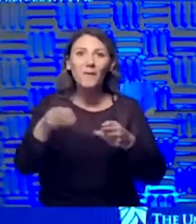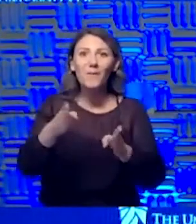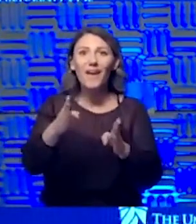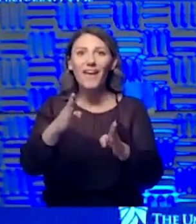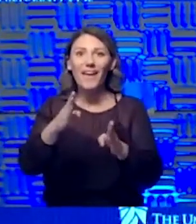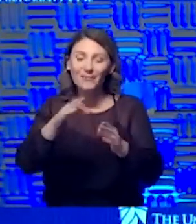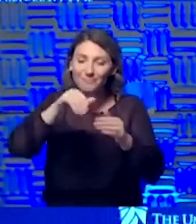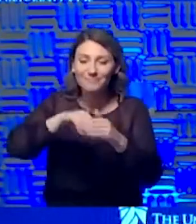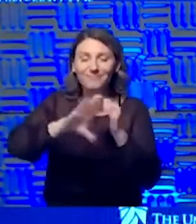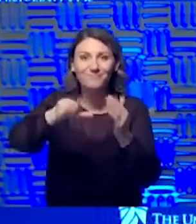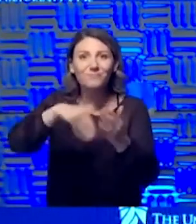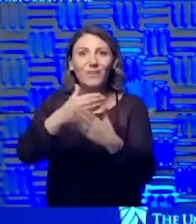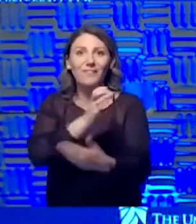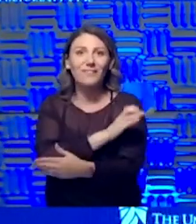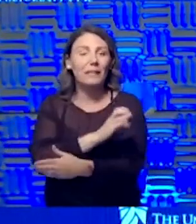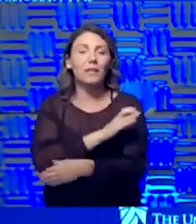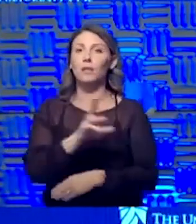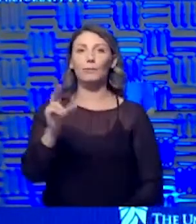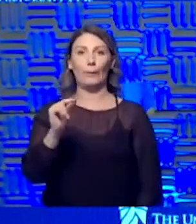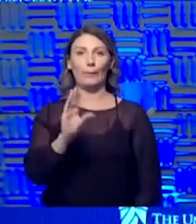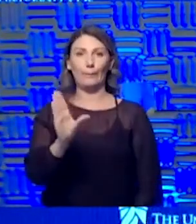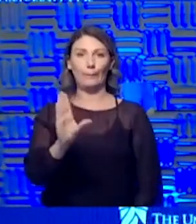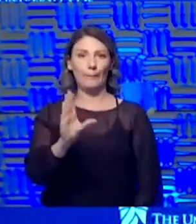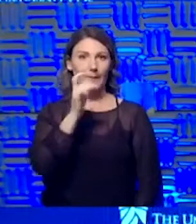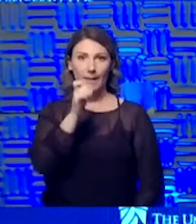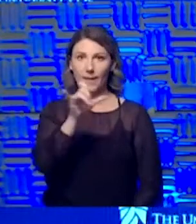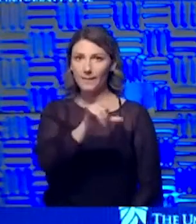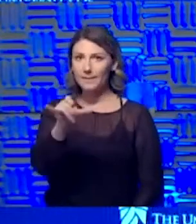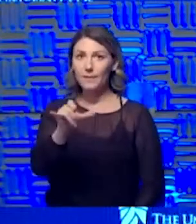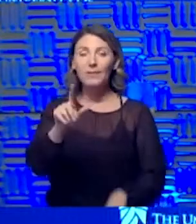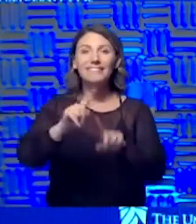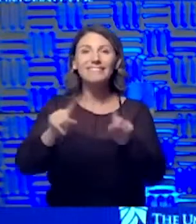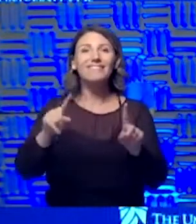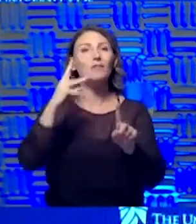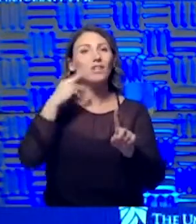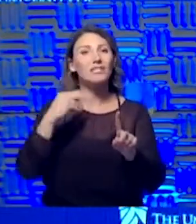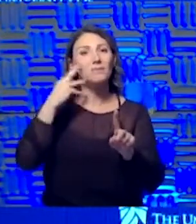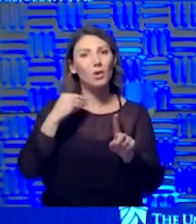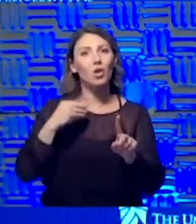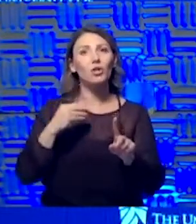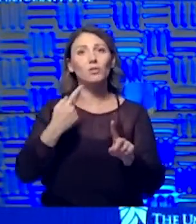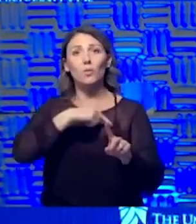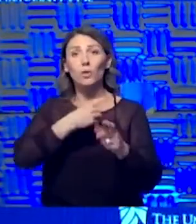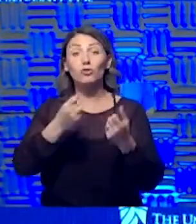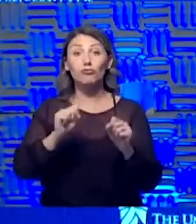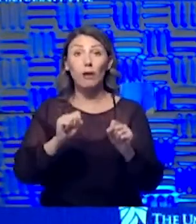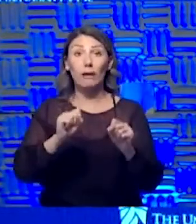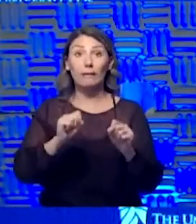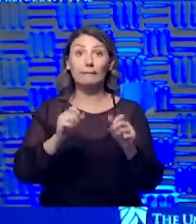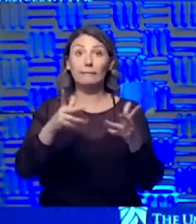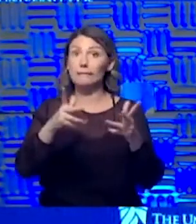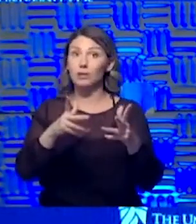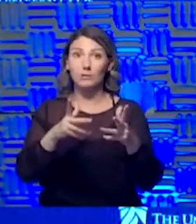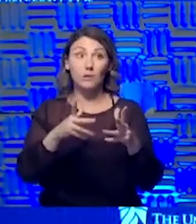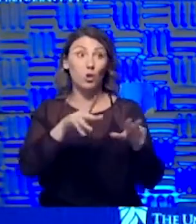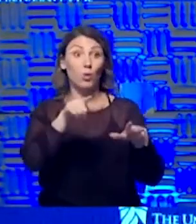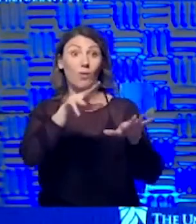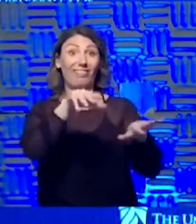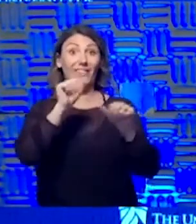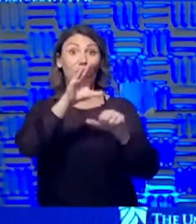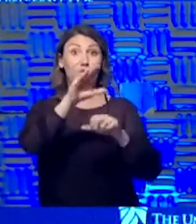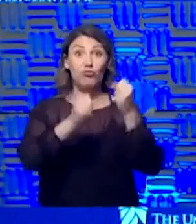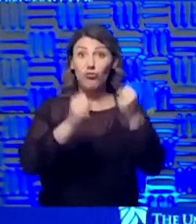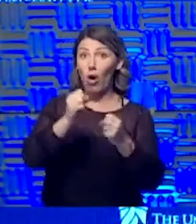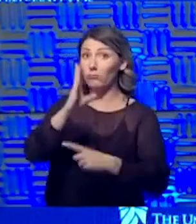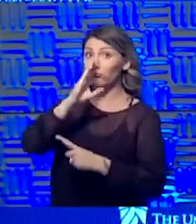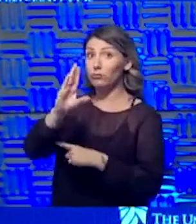into the clinic, that's not how it's going to be. It's going to be a different type of experience. We're trying to get you out of your car directly into the room really